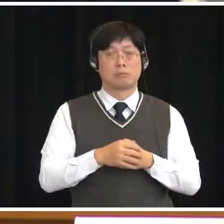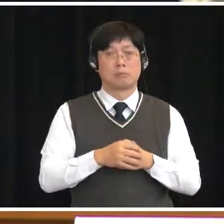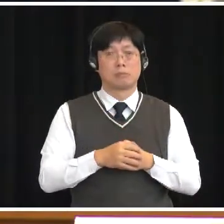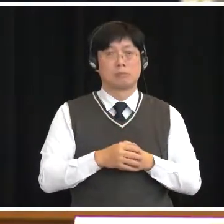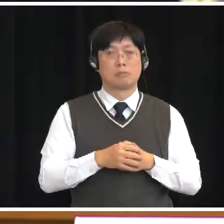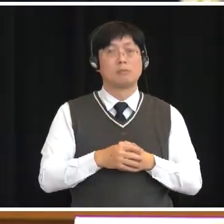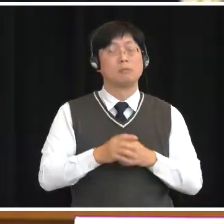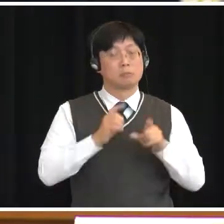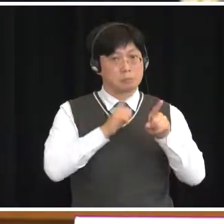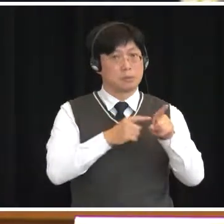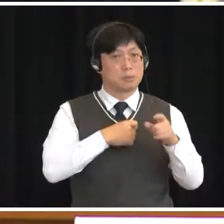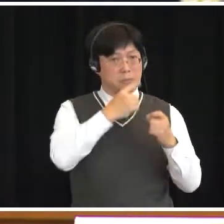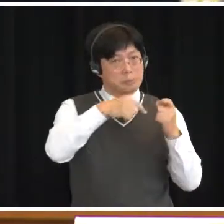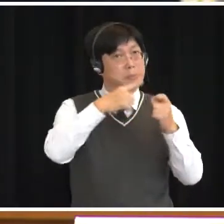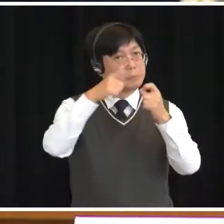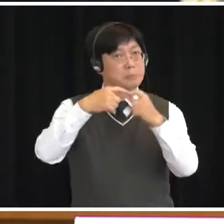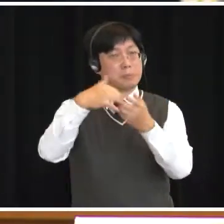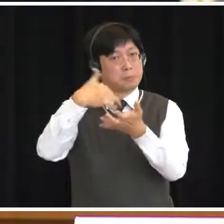urban area.